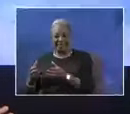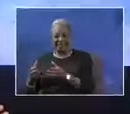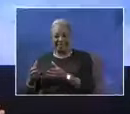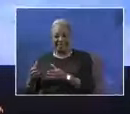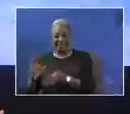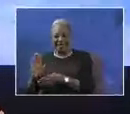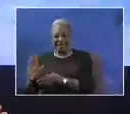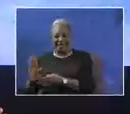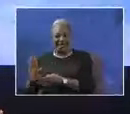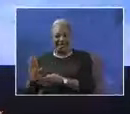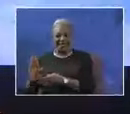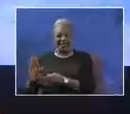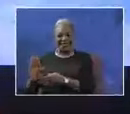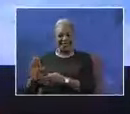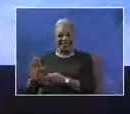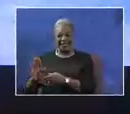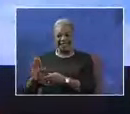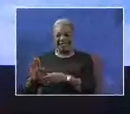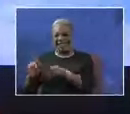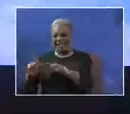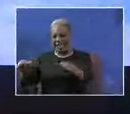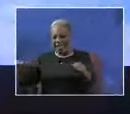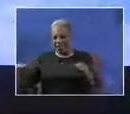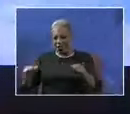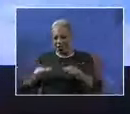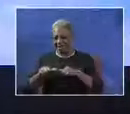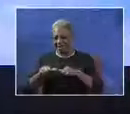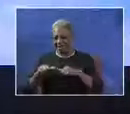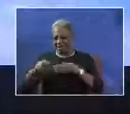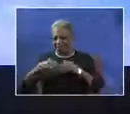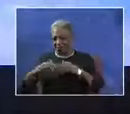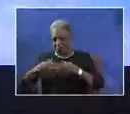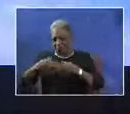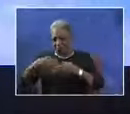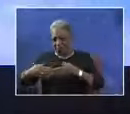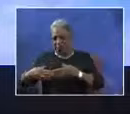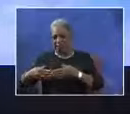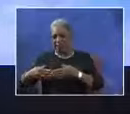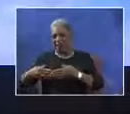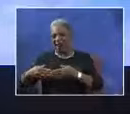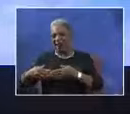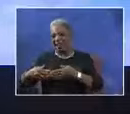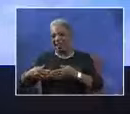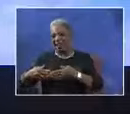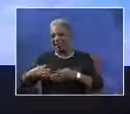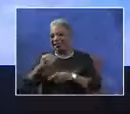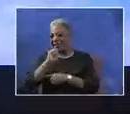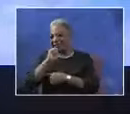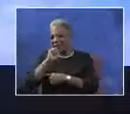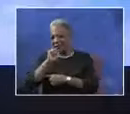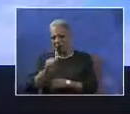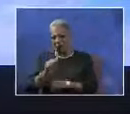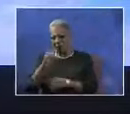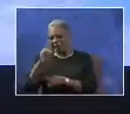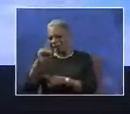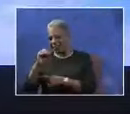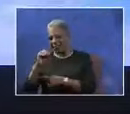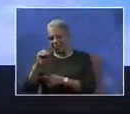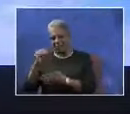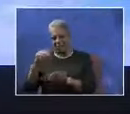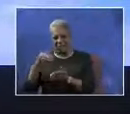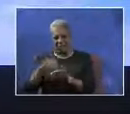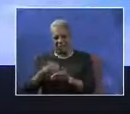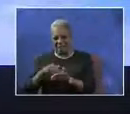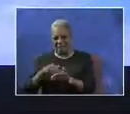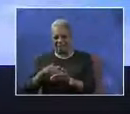his borders with militarism, then not just 70,000 will die, but perhaps